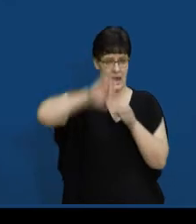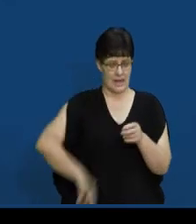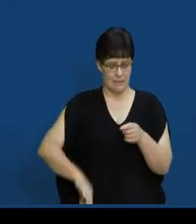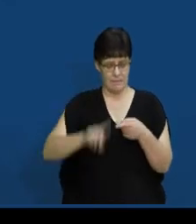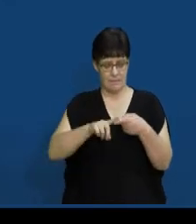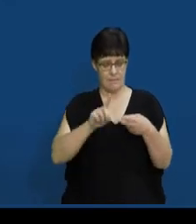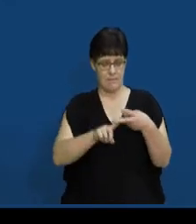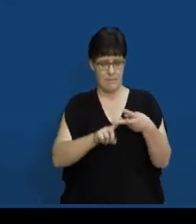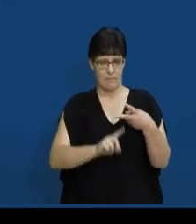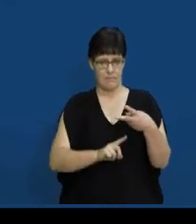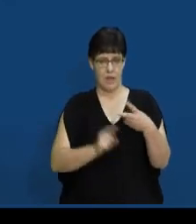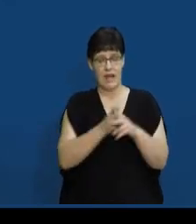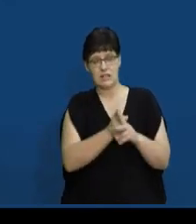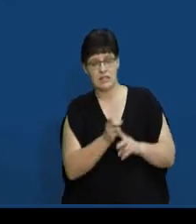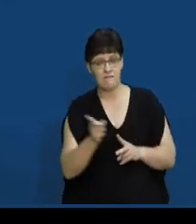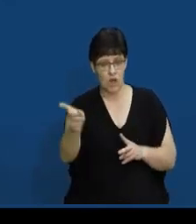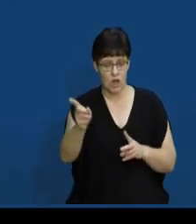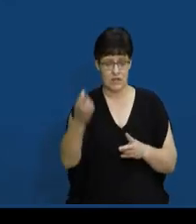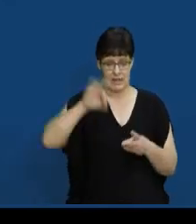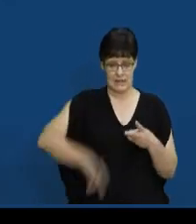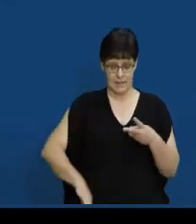your deferred income,